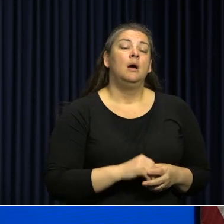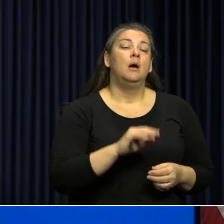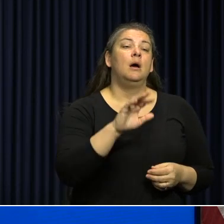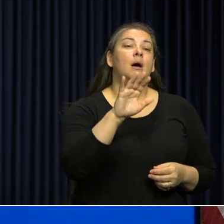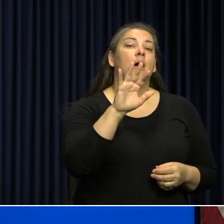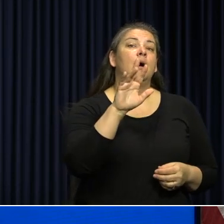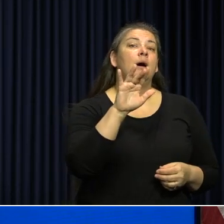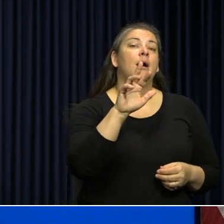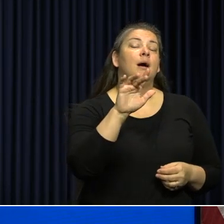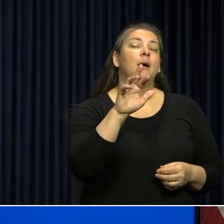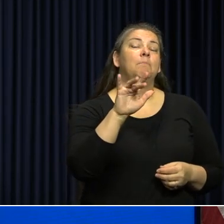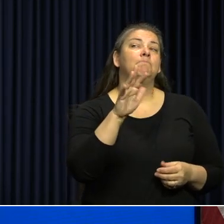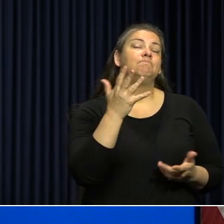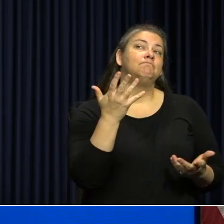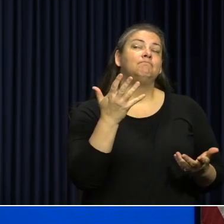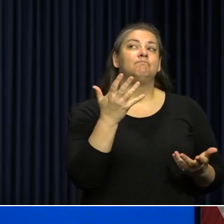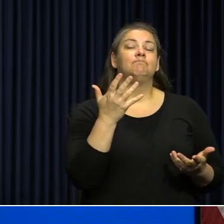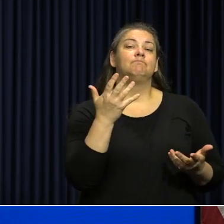in all,